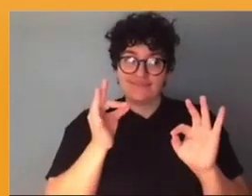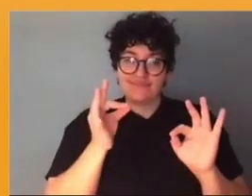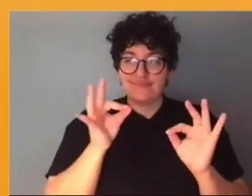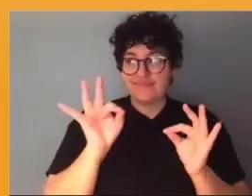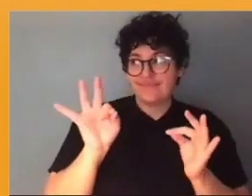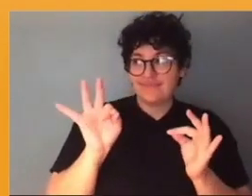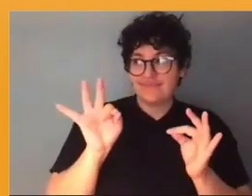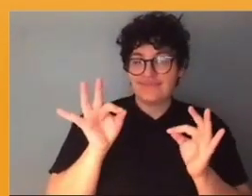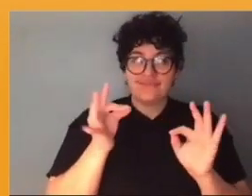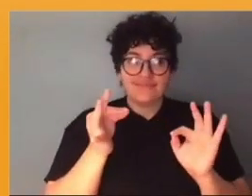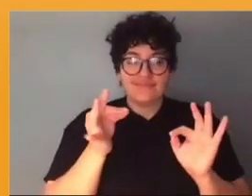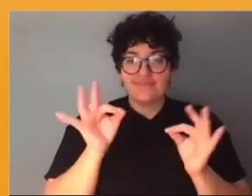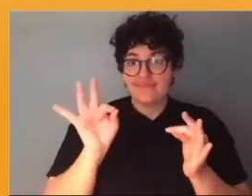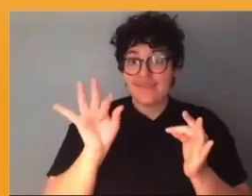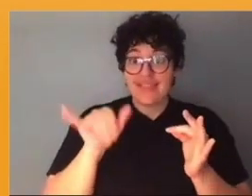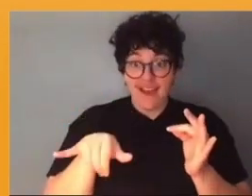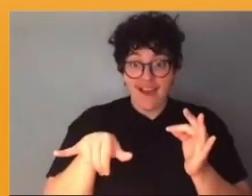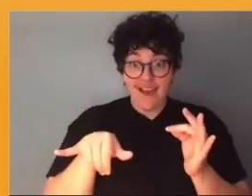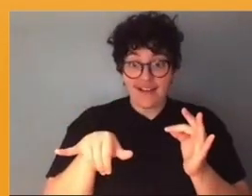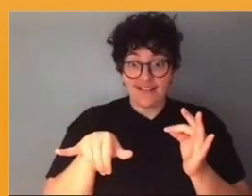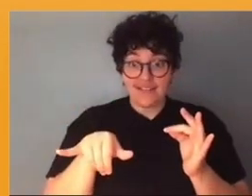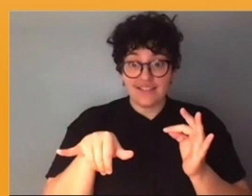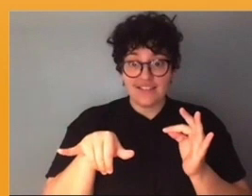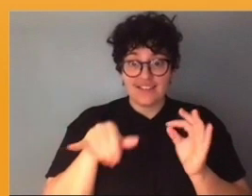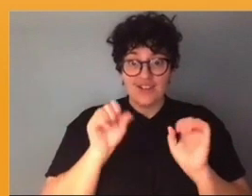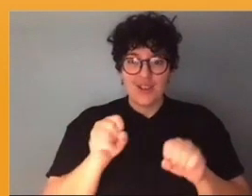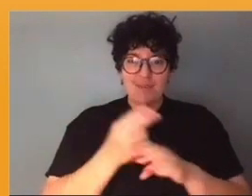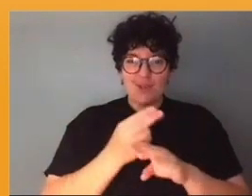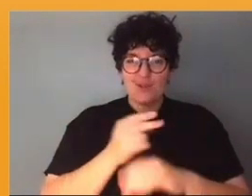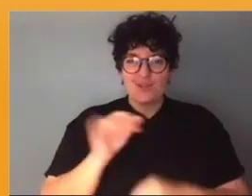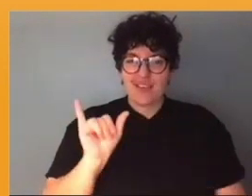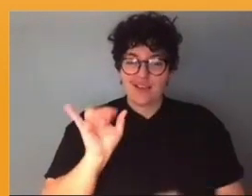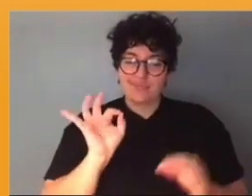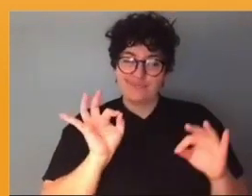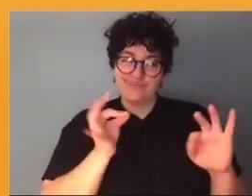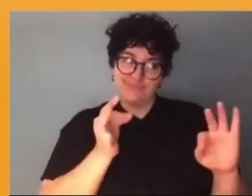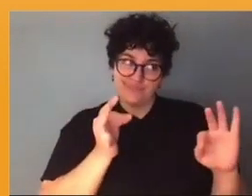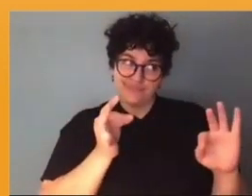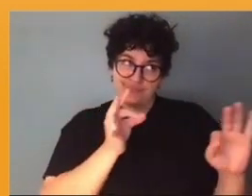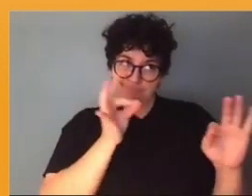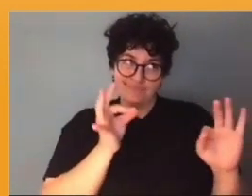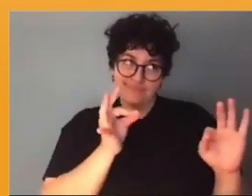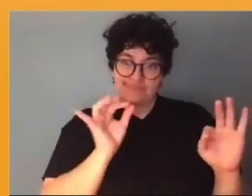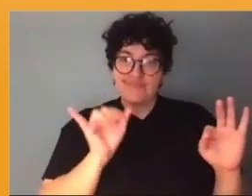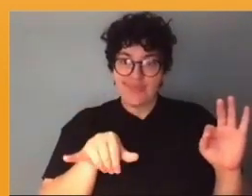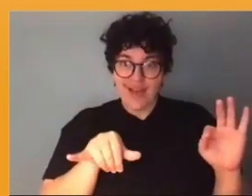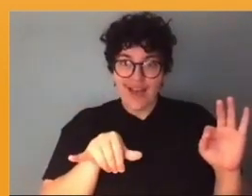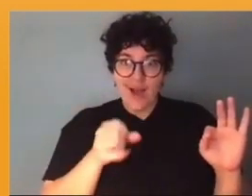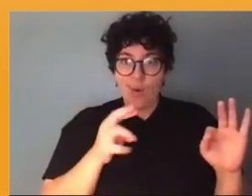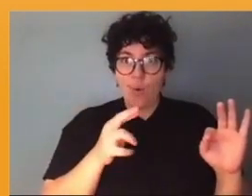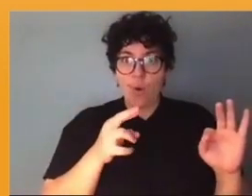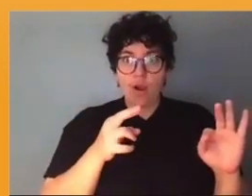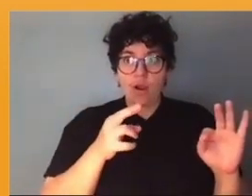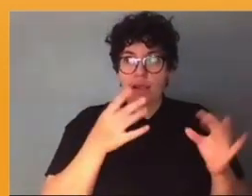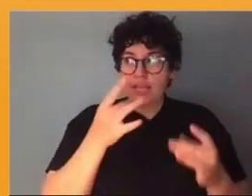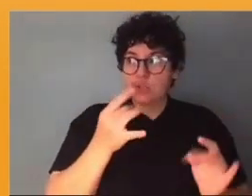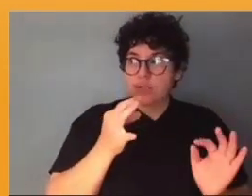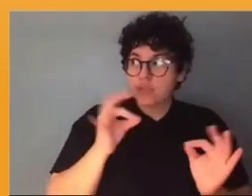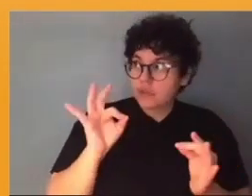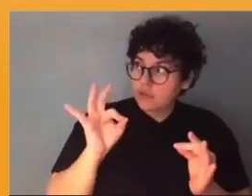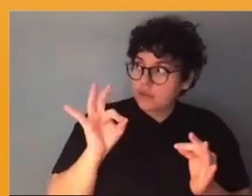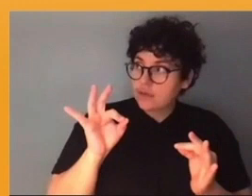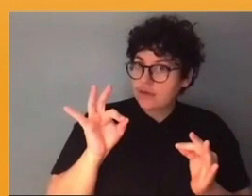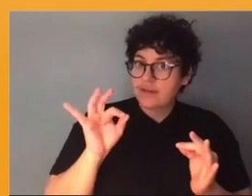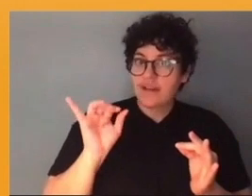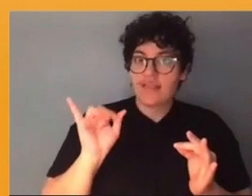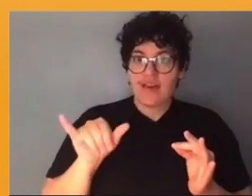could be used if you were giving someone like a side eye or you were interested in what they were doing. And those sorts of